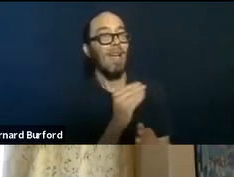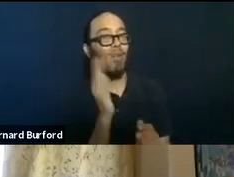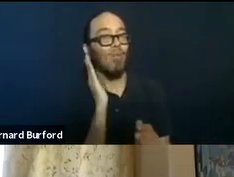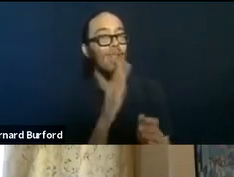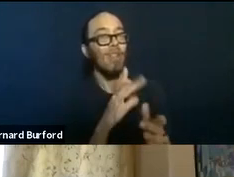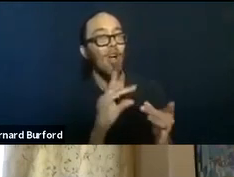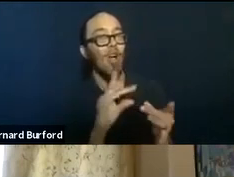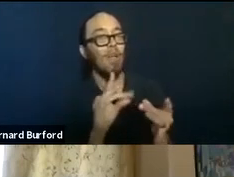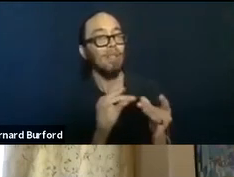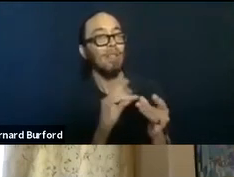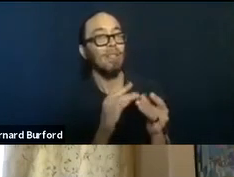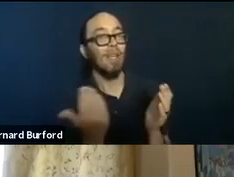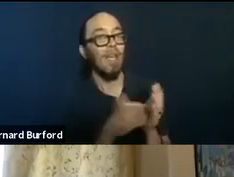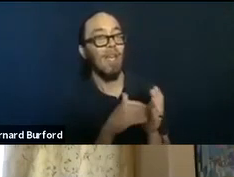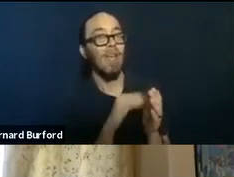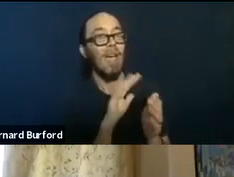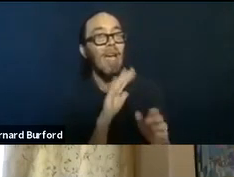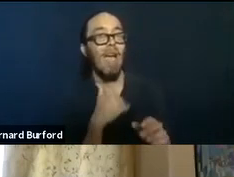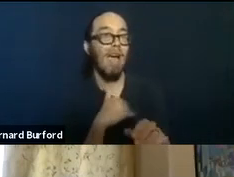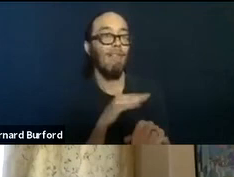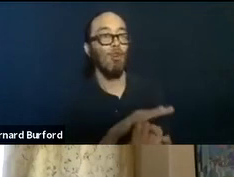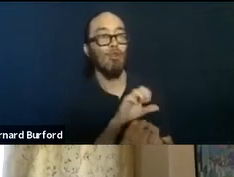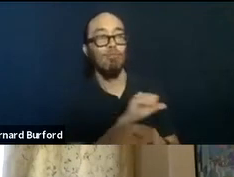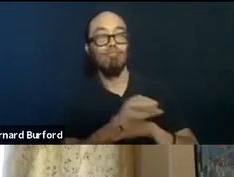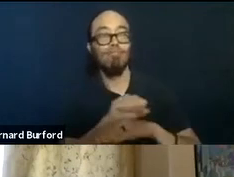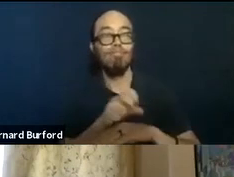will have her stage.